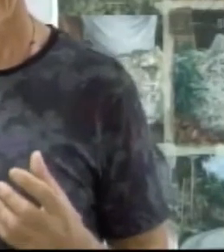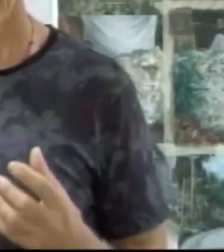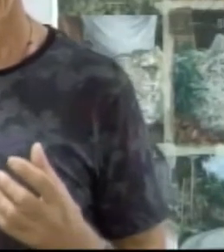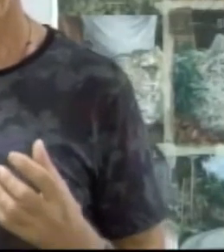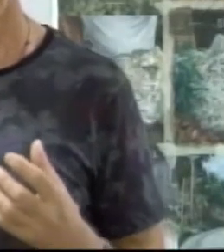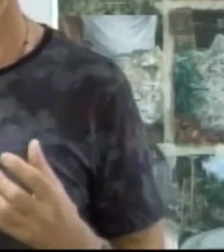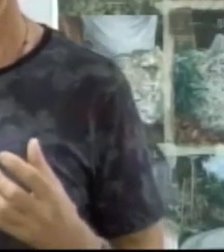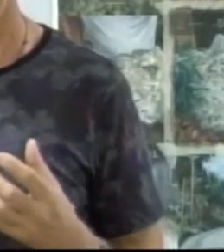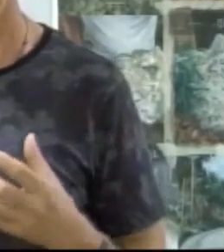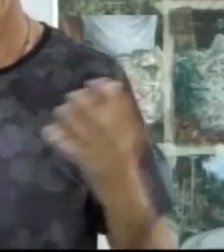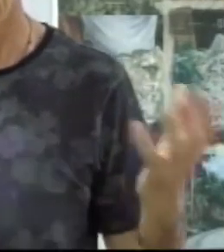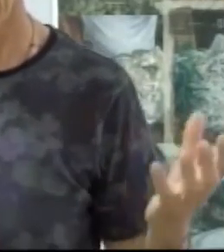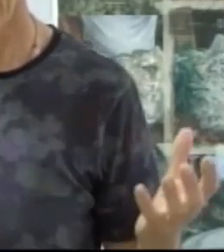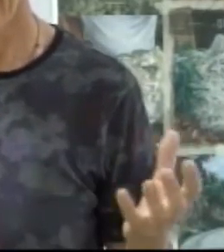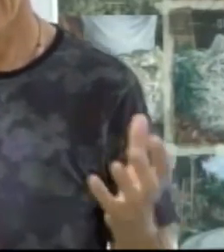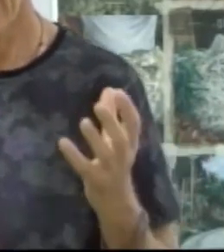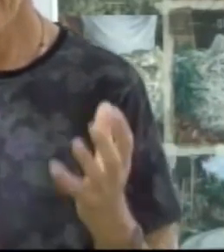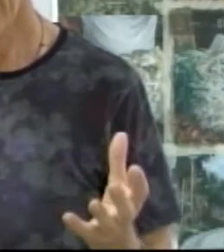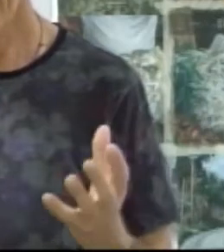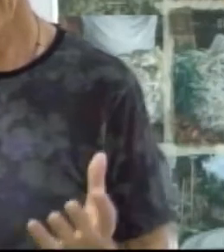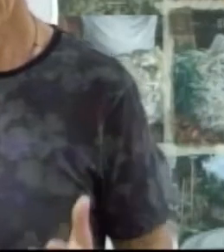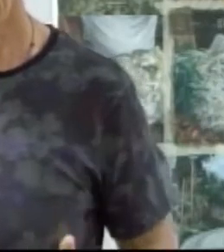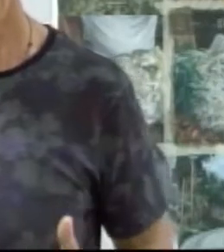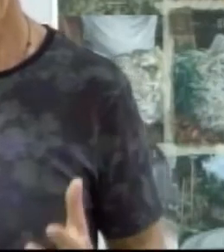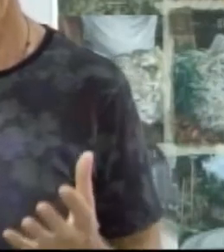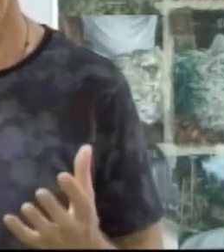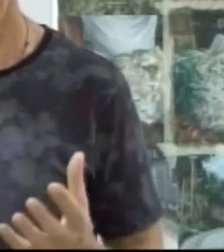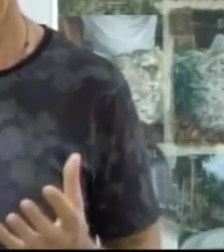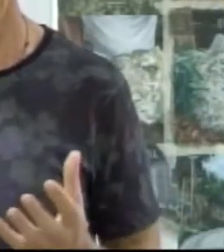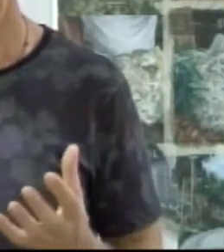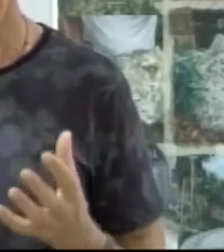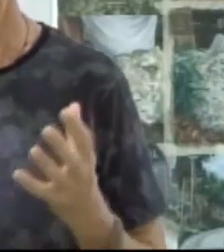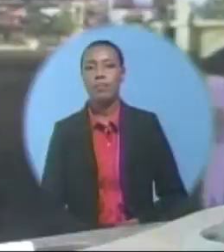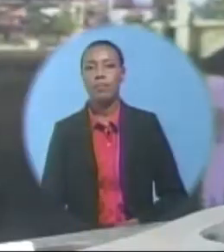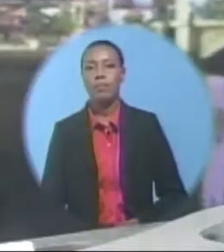it become strident, but a proper discussion.